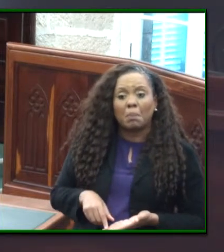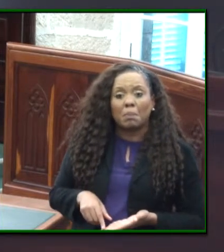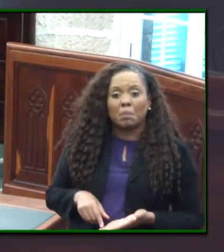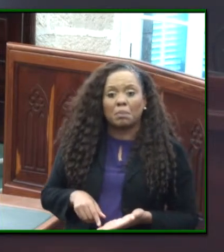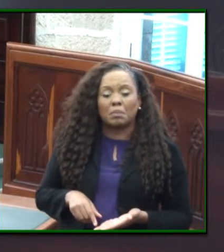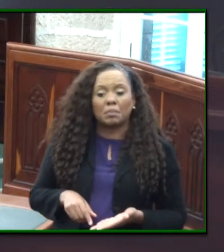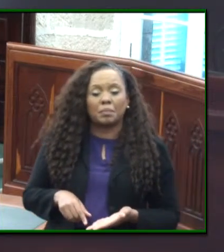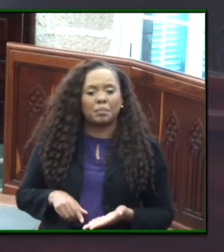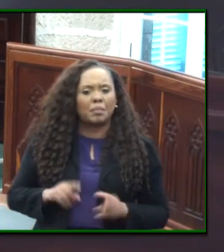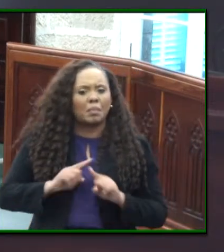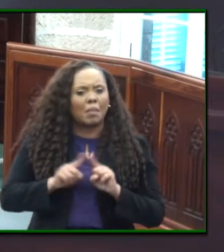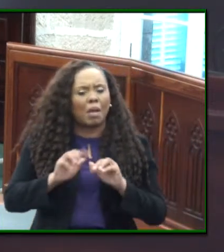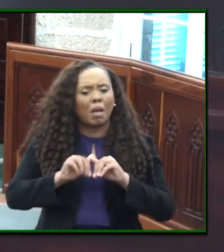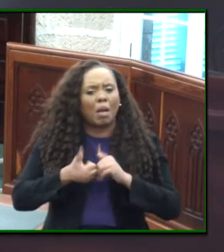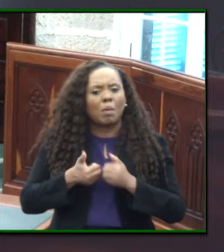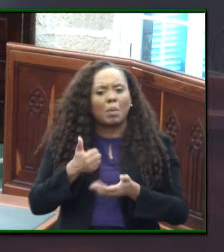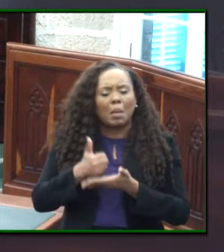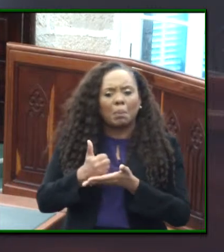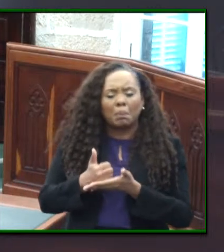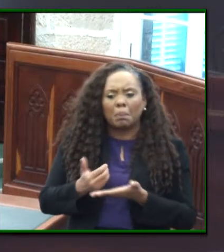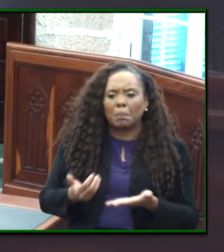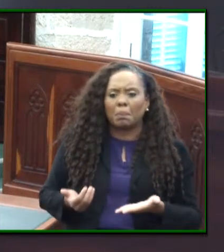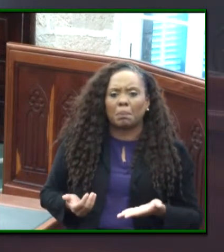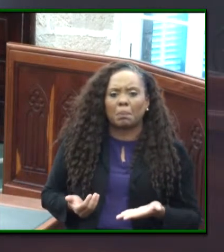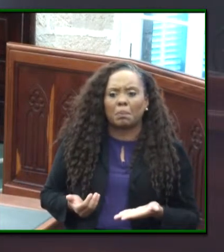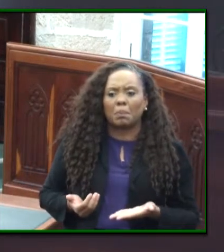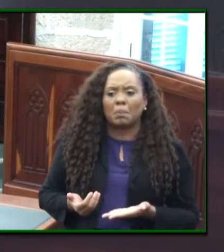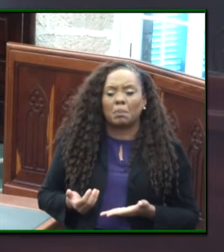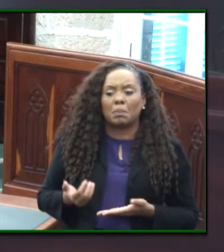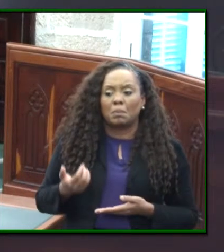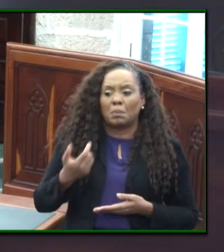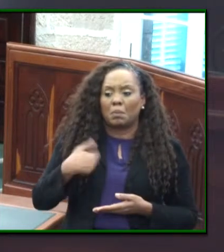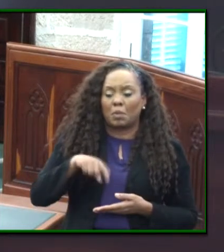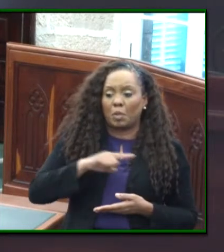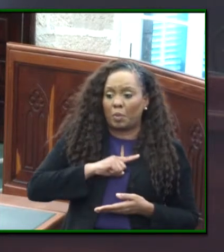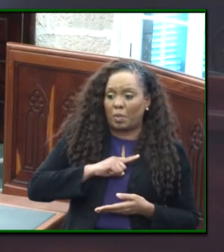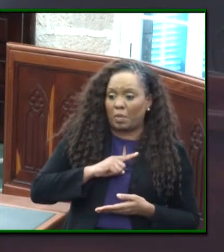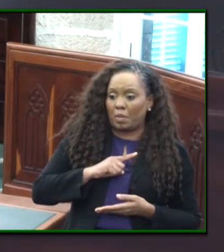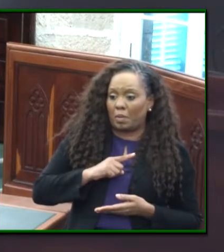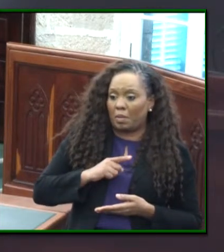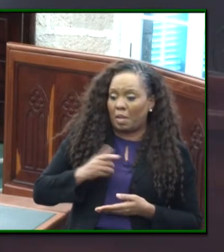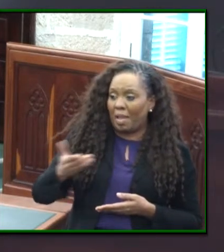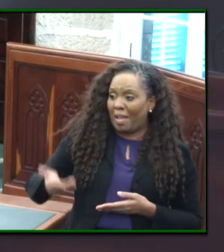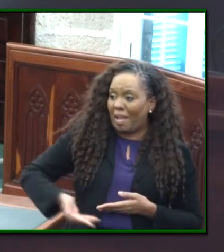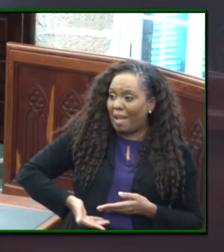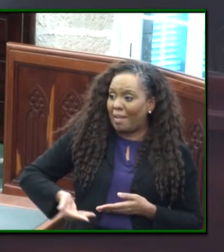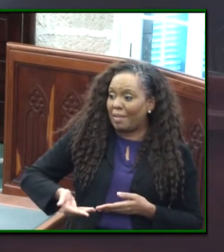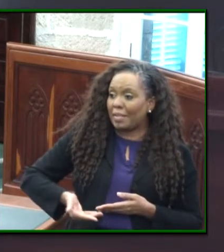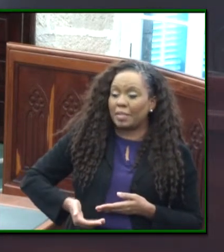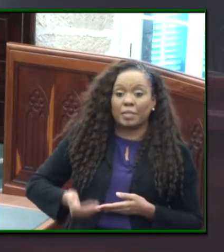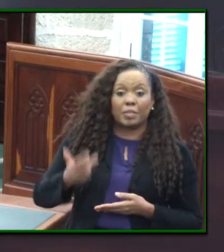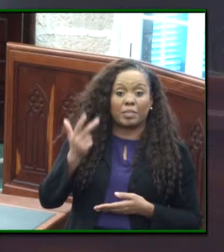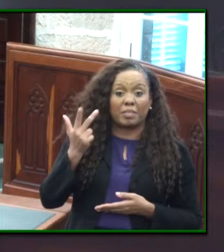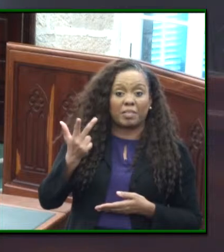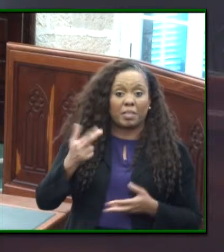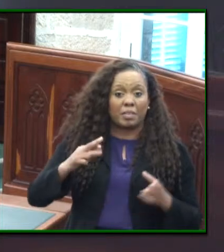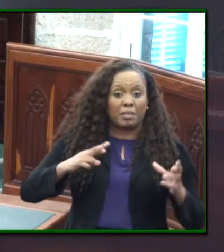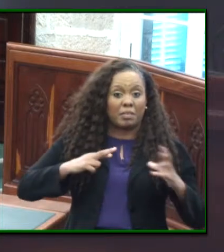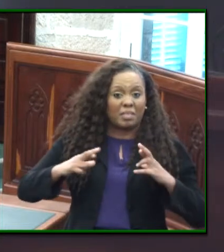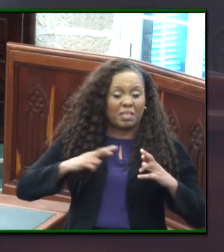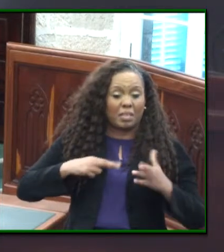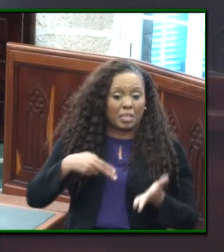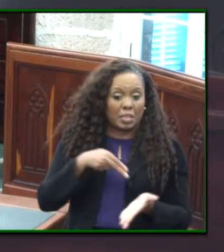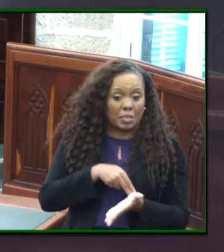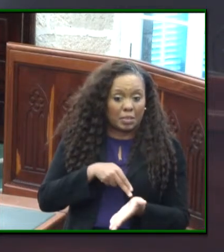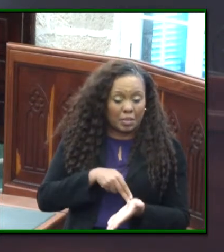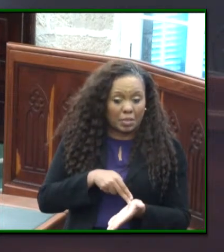these officers, we have employed at least 3 retired nurses to come